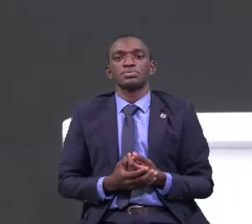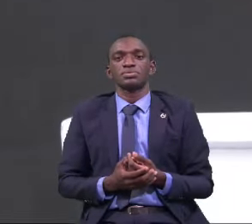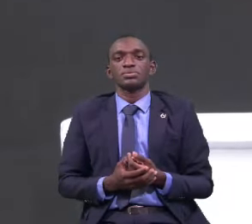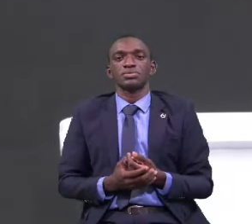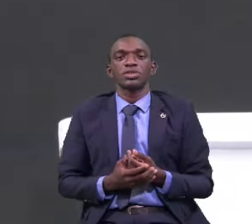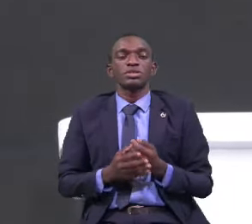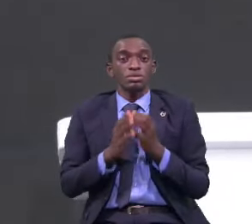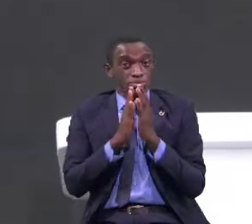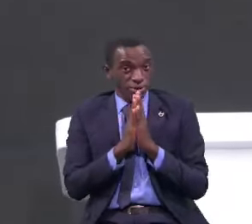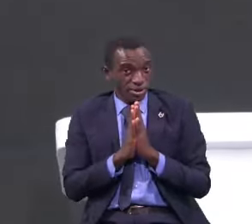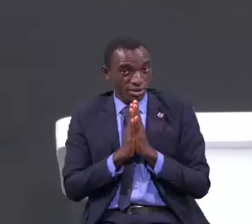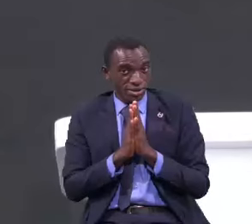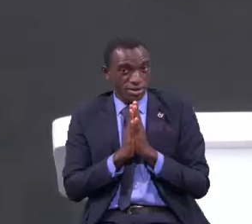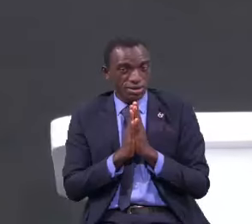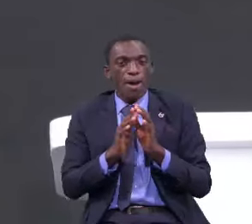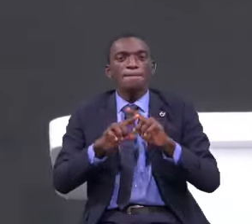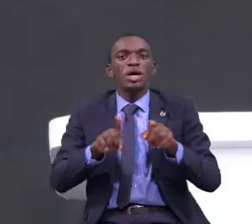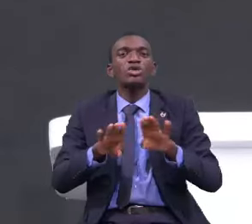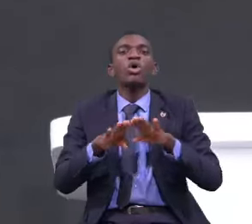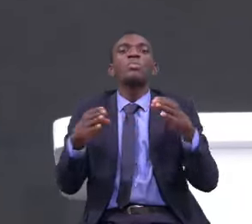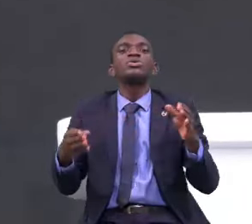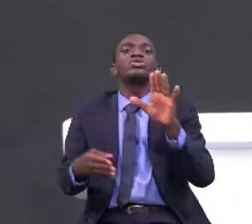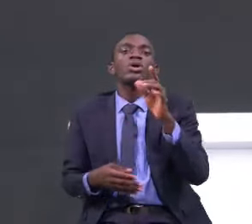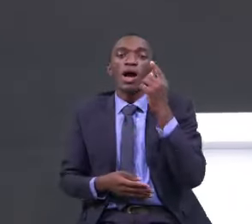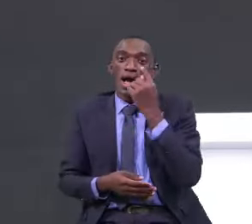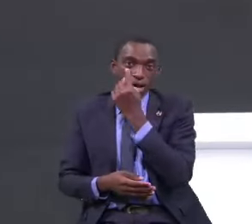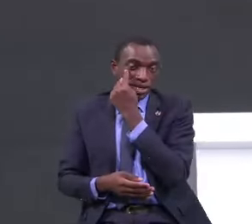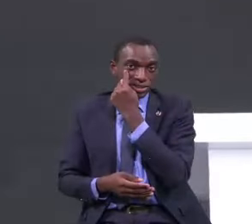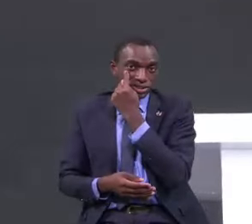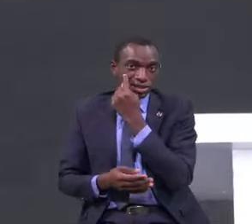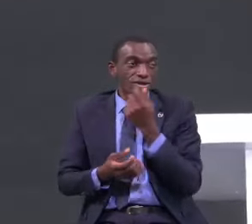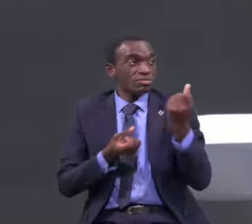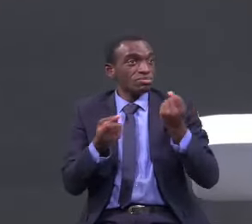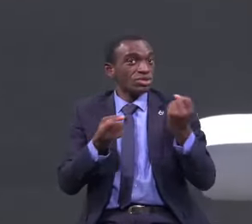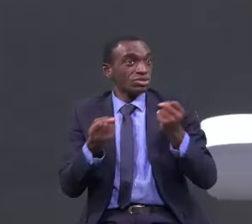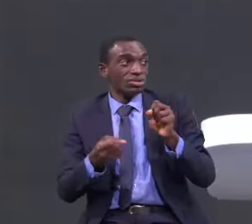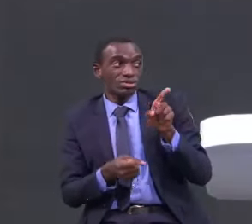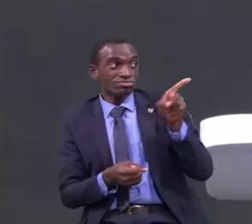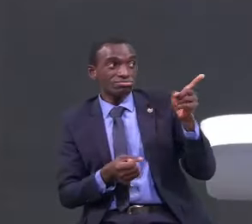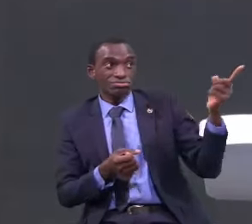Pray. But open your eyes. There's a vehicle coming that way.